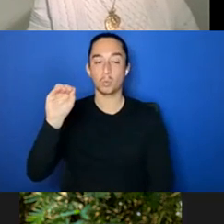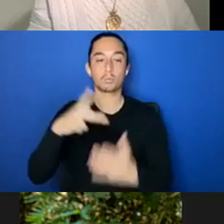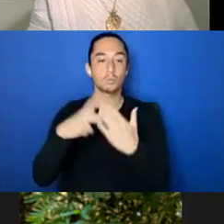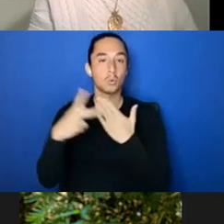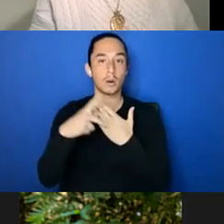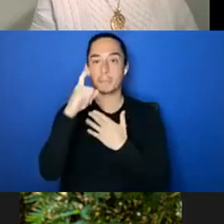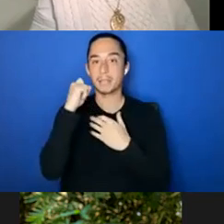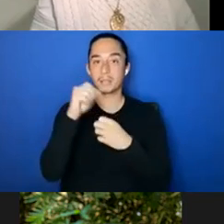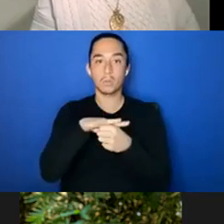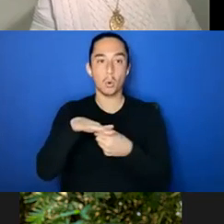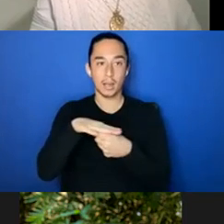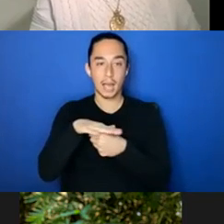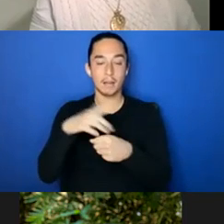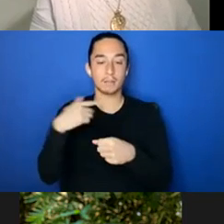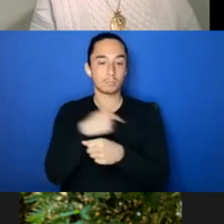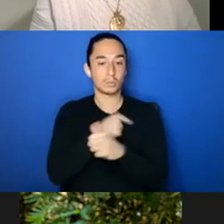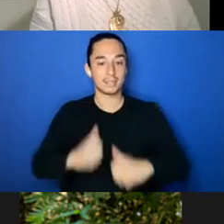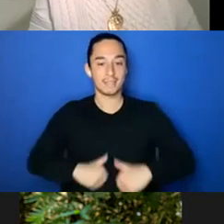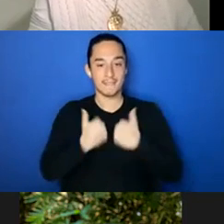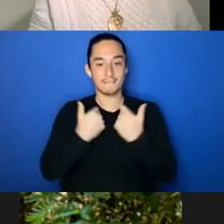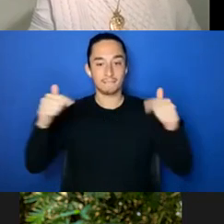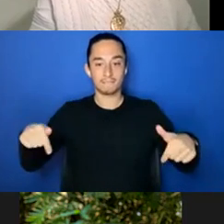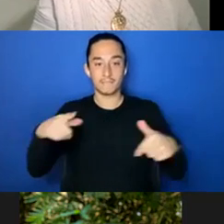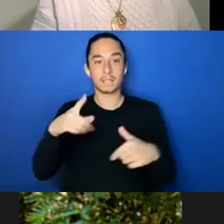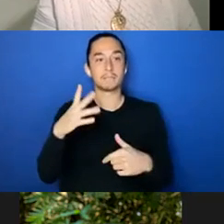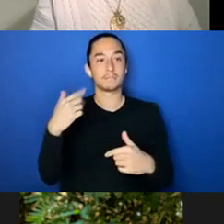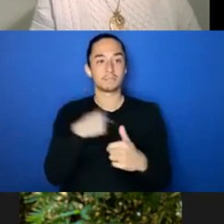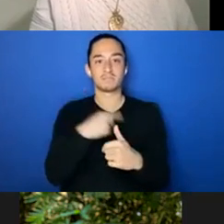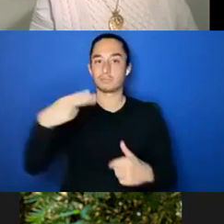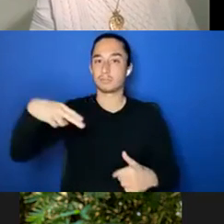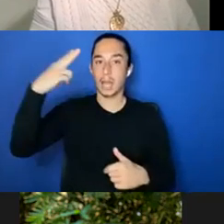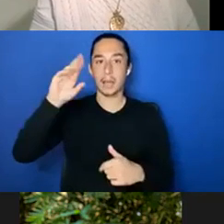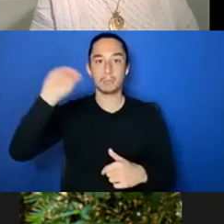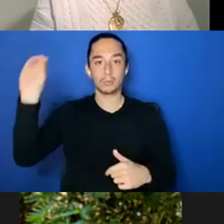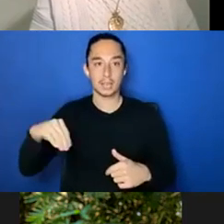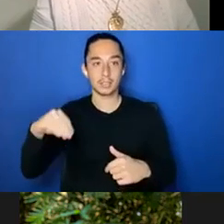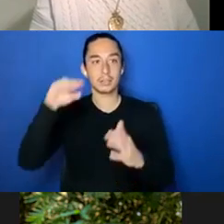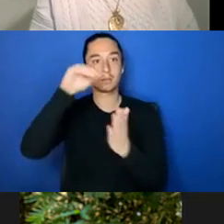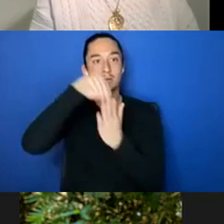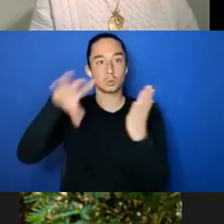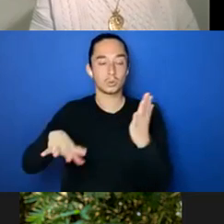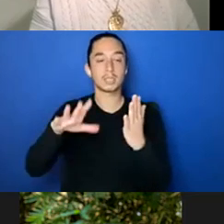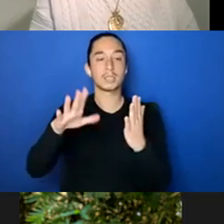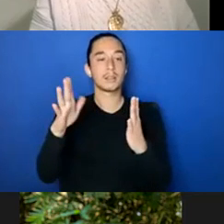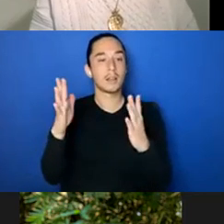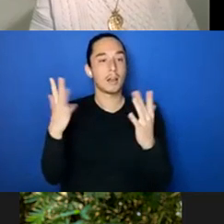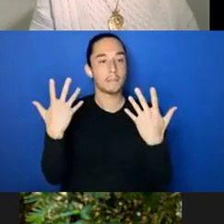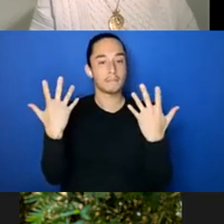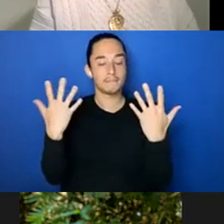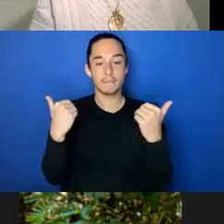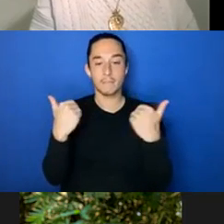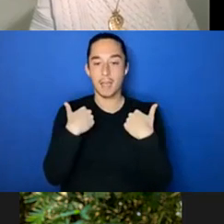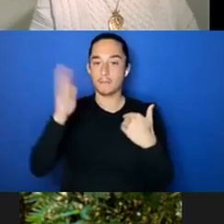the locale that we live in, where such a high percentage of the students have a